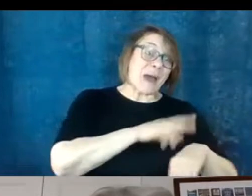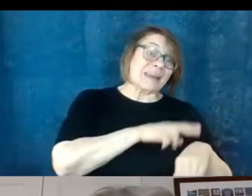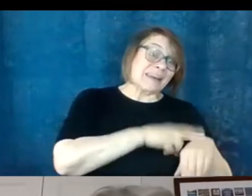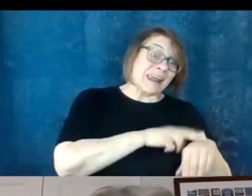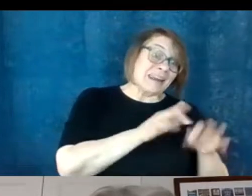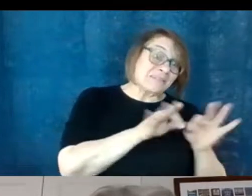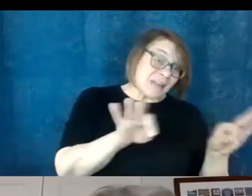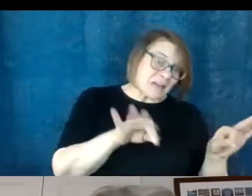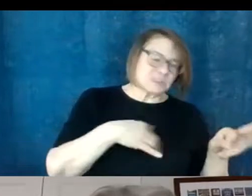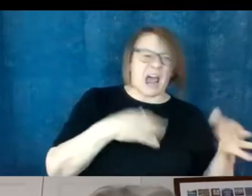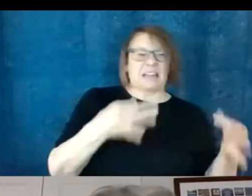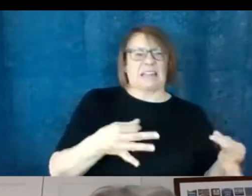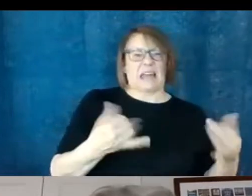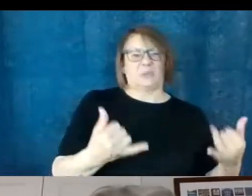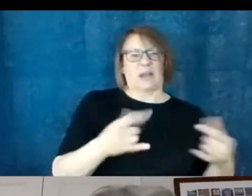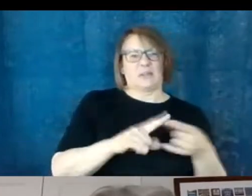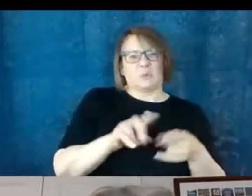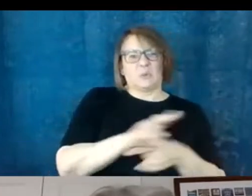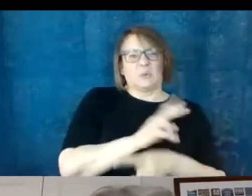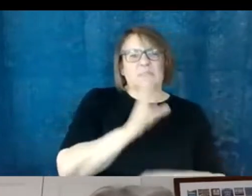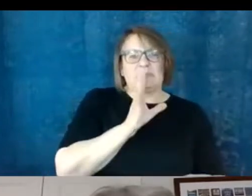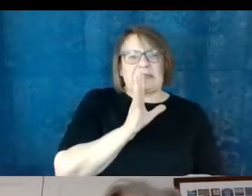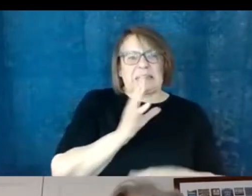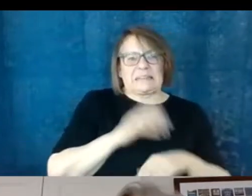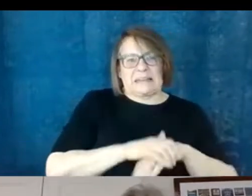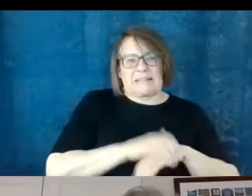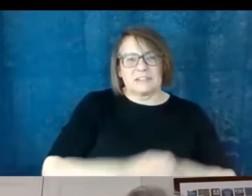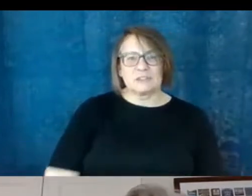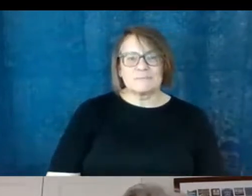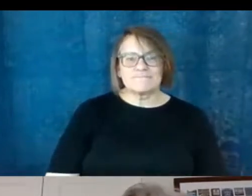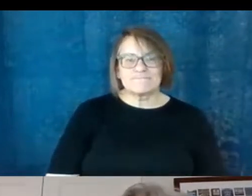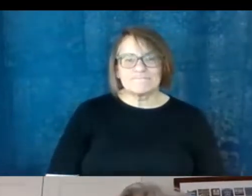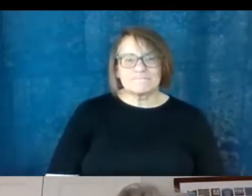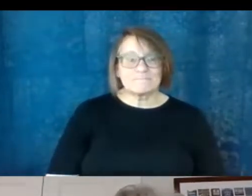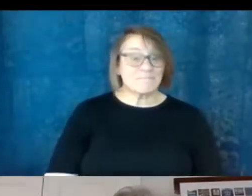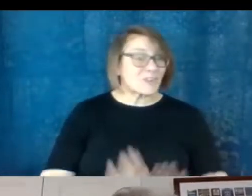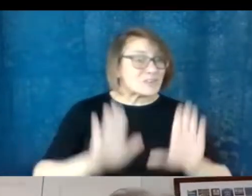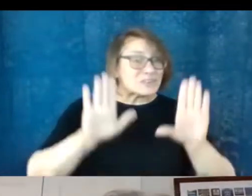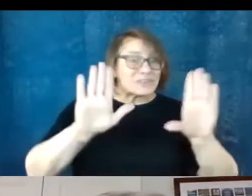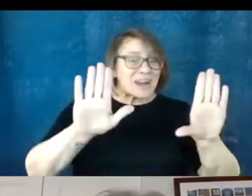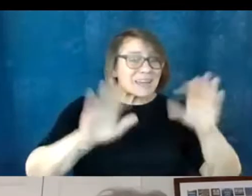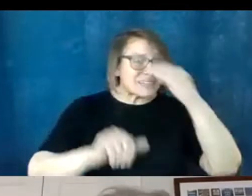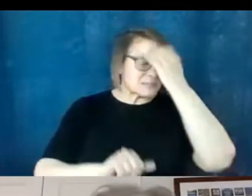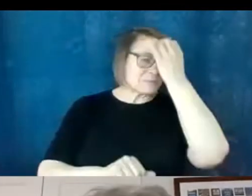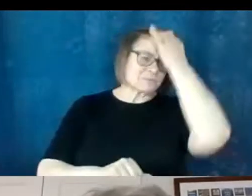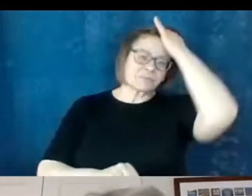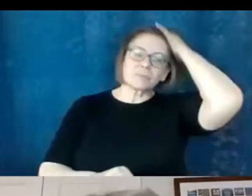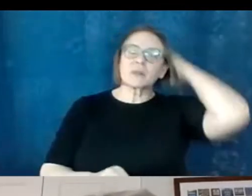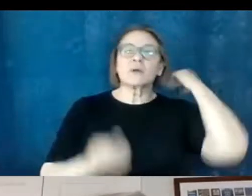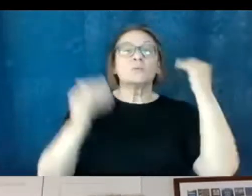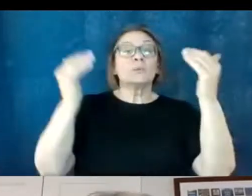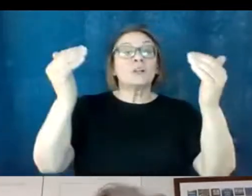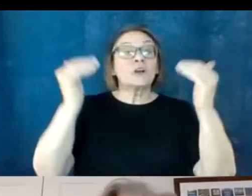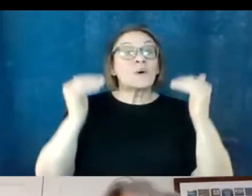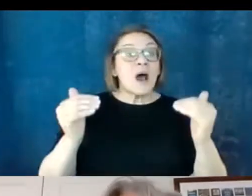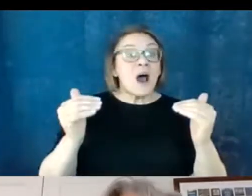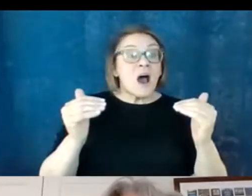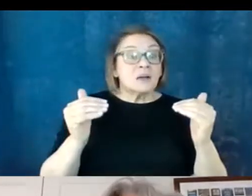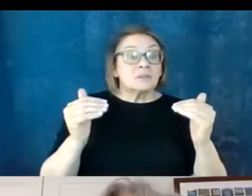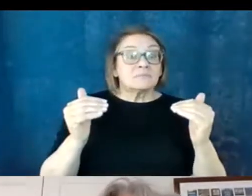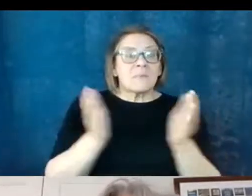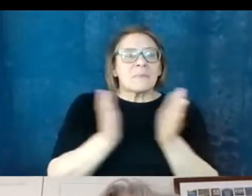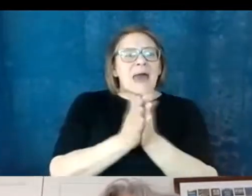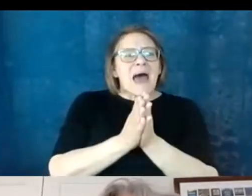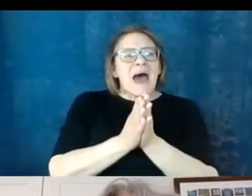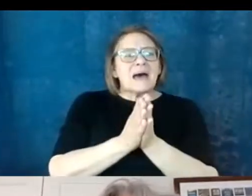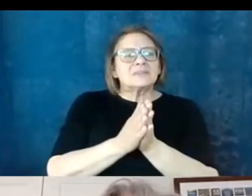I'm choosing today to speak English. Okay, great. We'll go on, and I'm going to